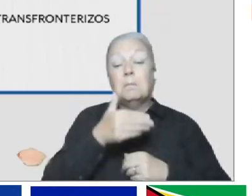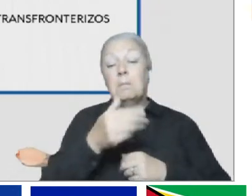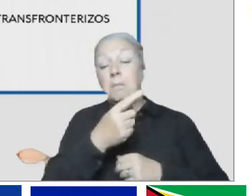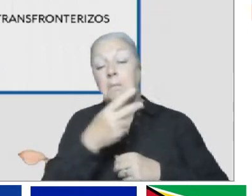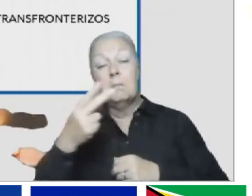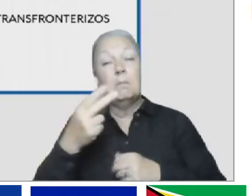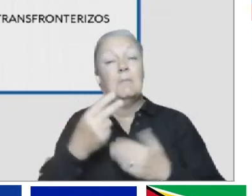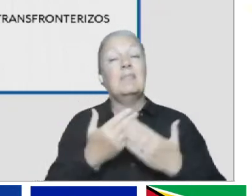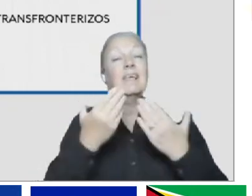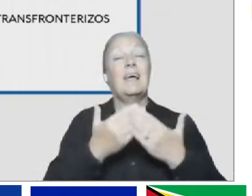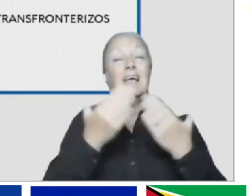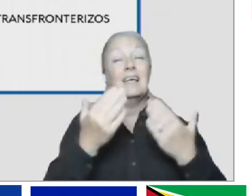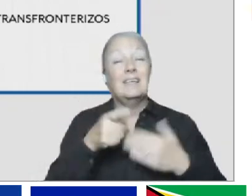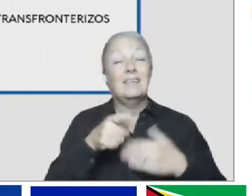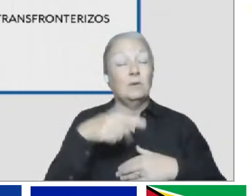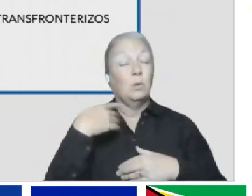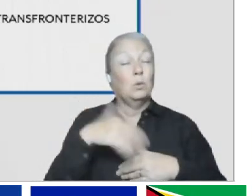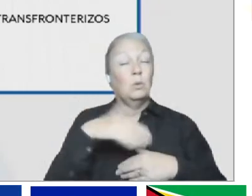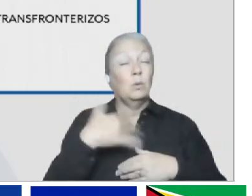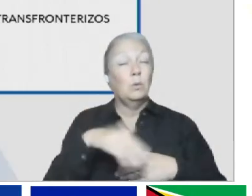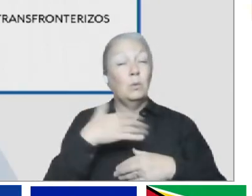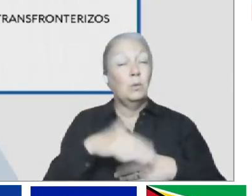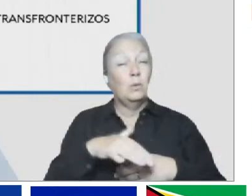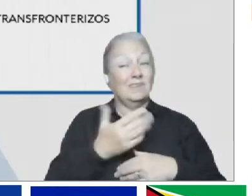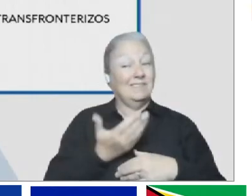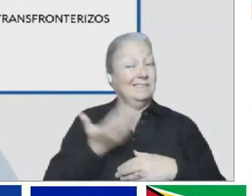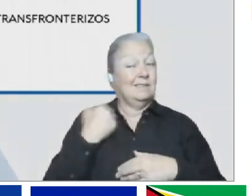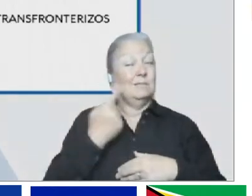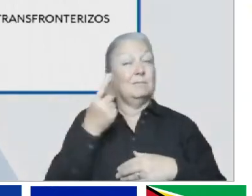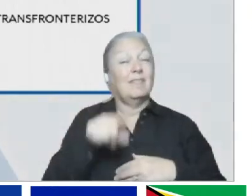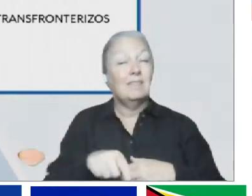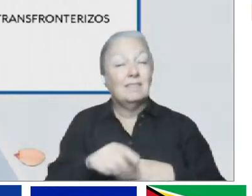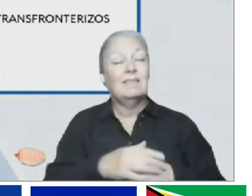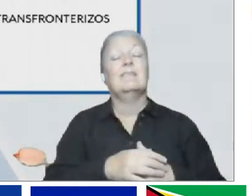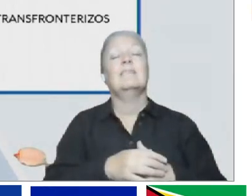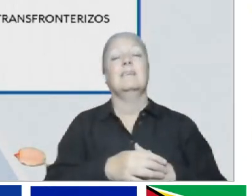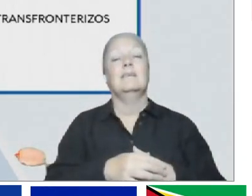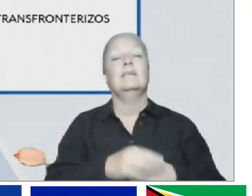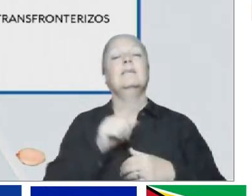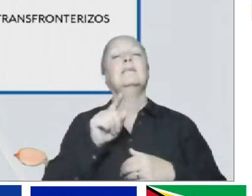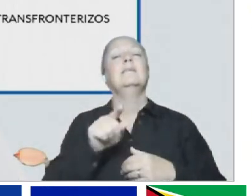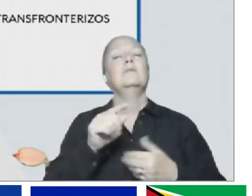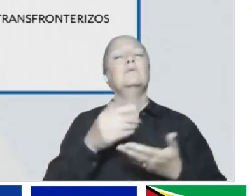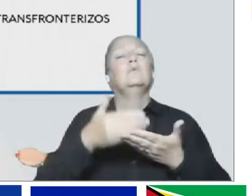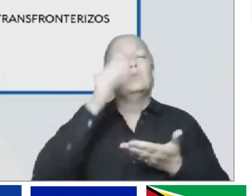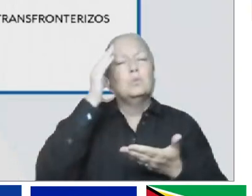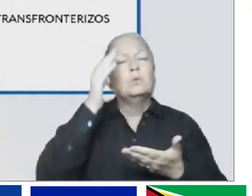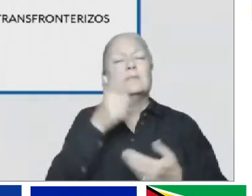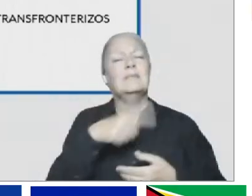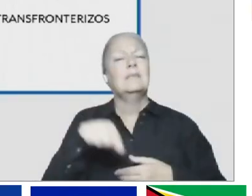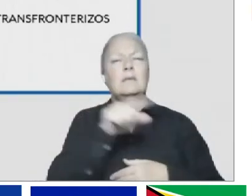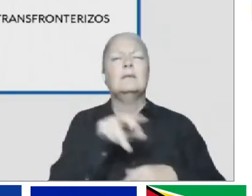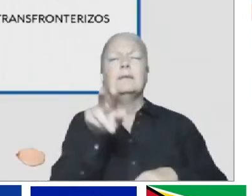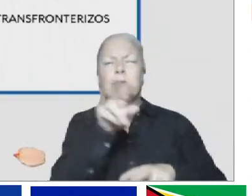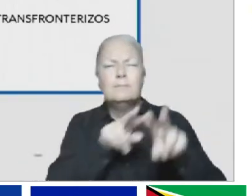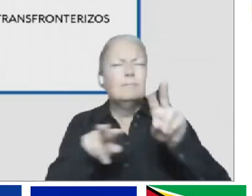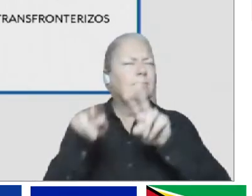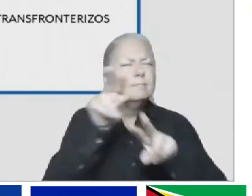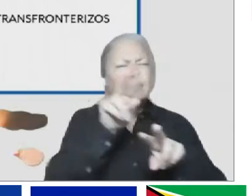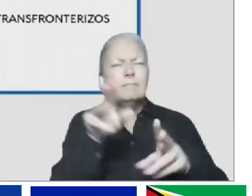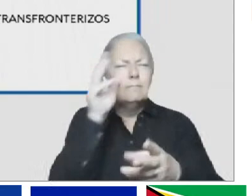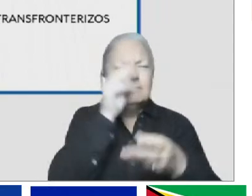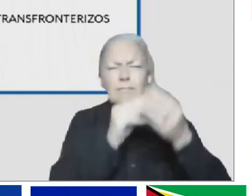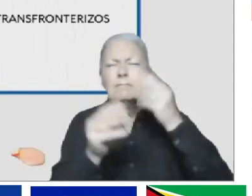led to the need of using technology for students to continue learning. This is another lesson learned that has come to